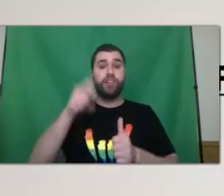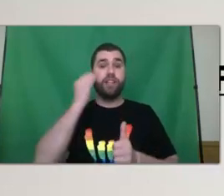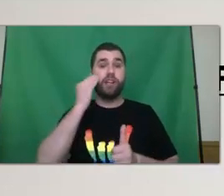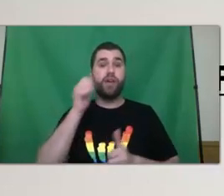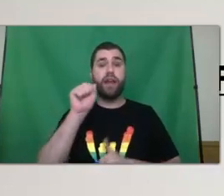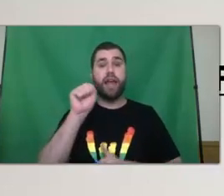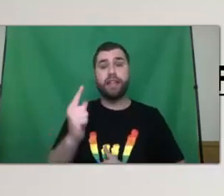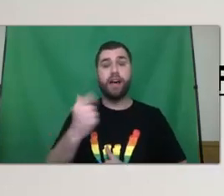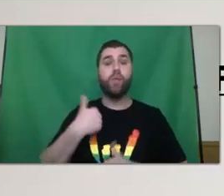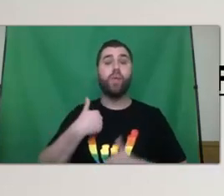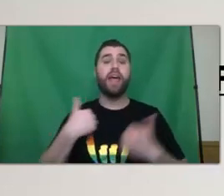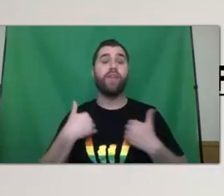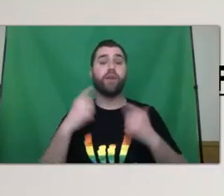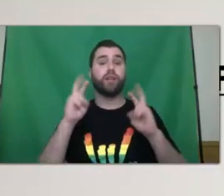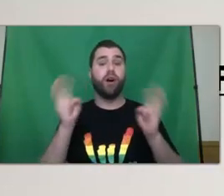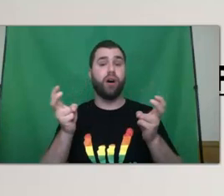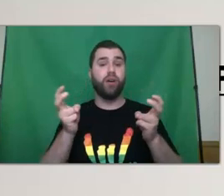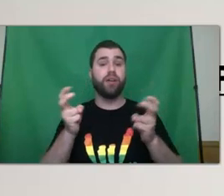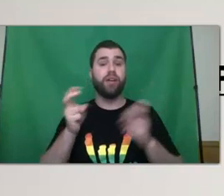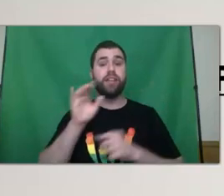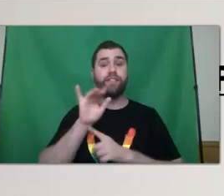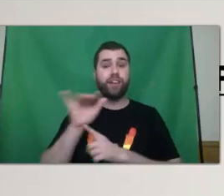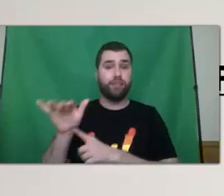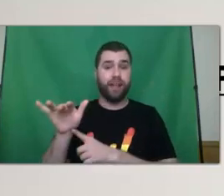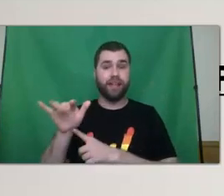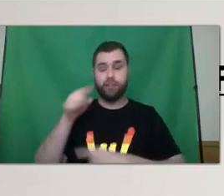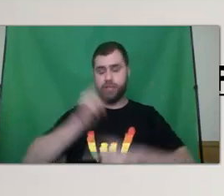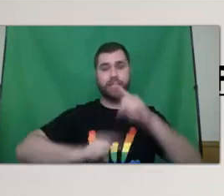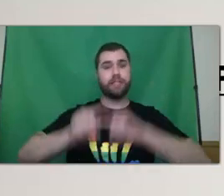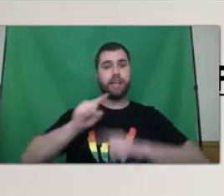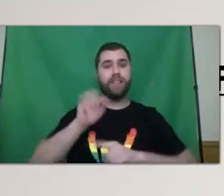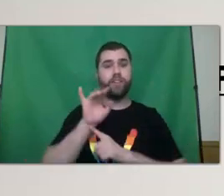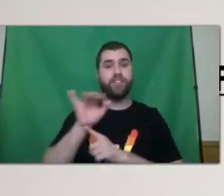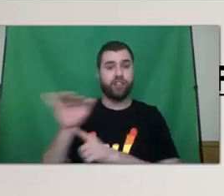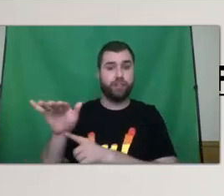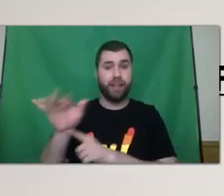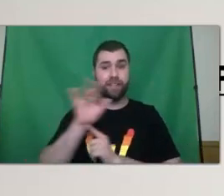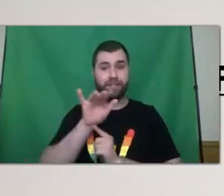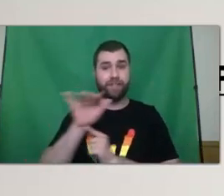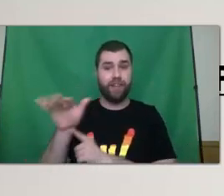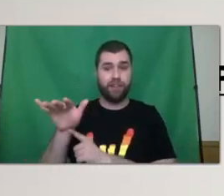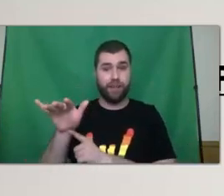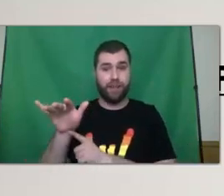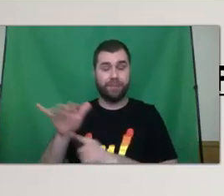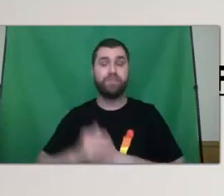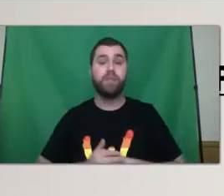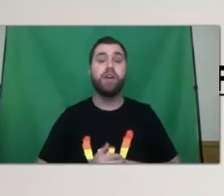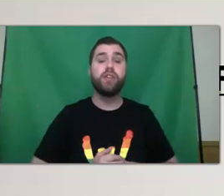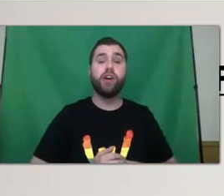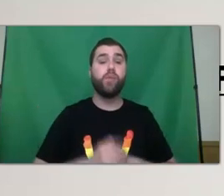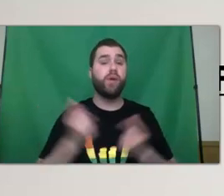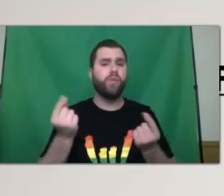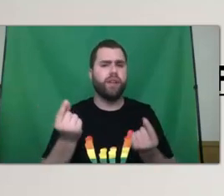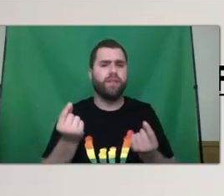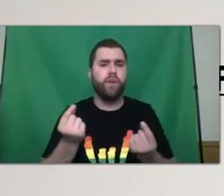First you need to know in ASL we have what's called the finger spelling. So this is the sign for finger spelling.